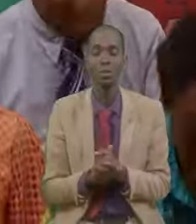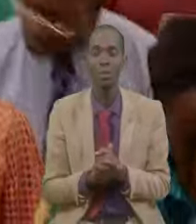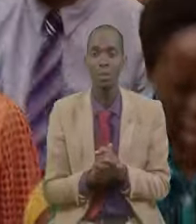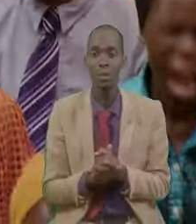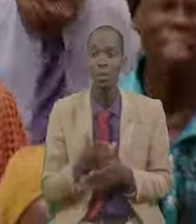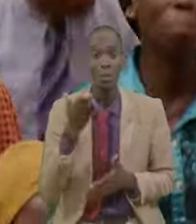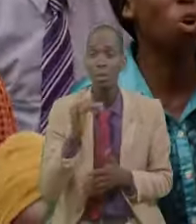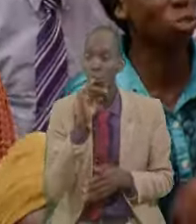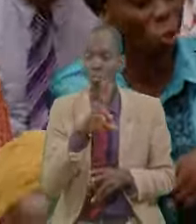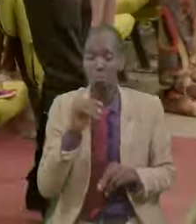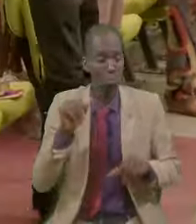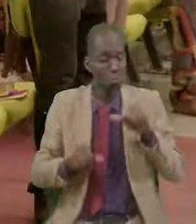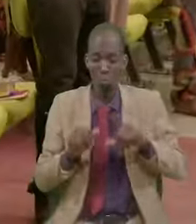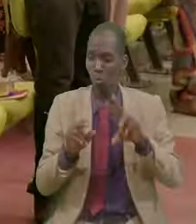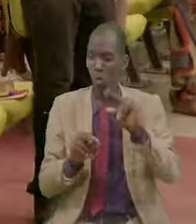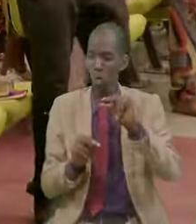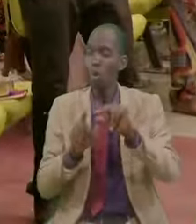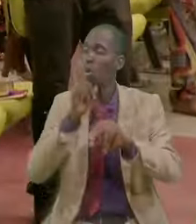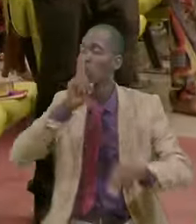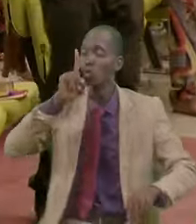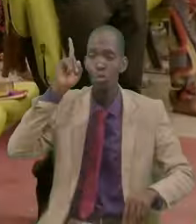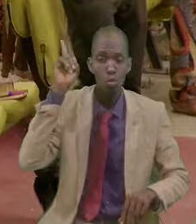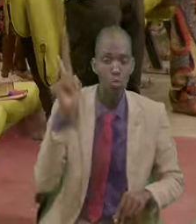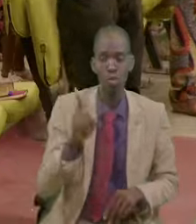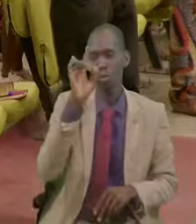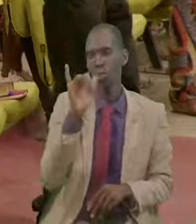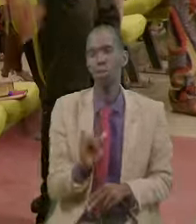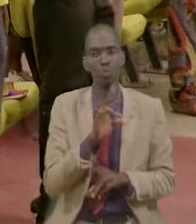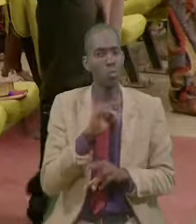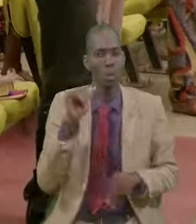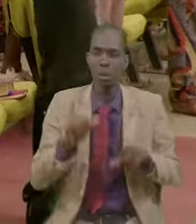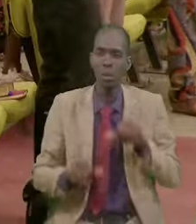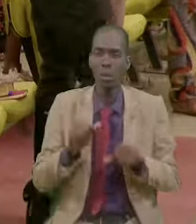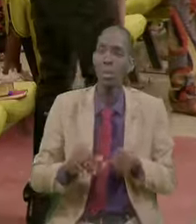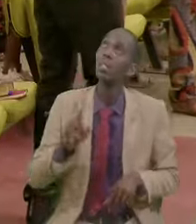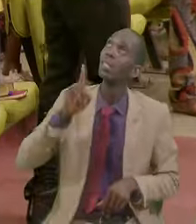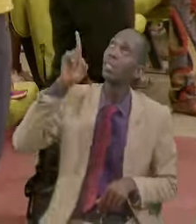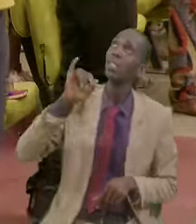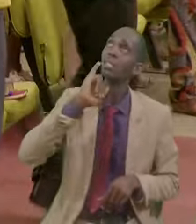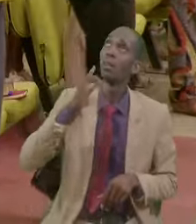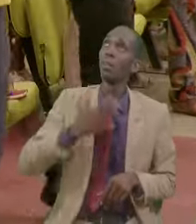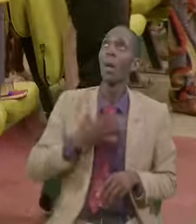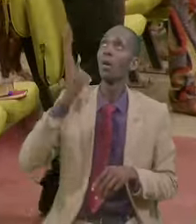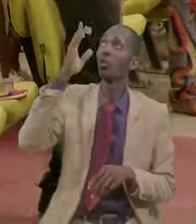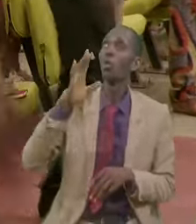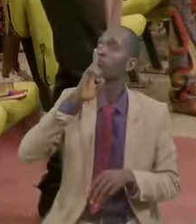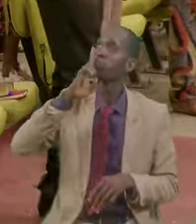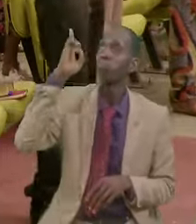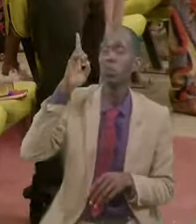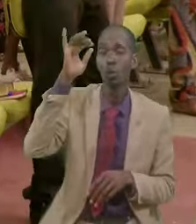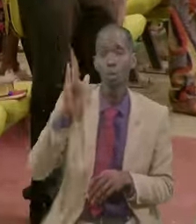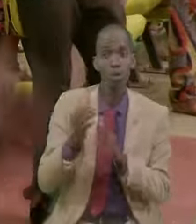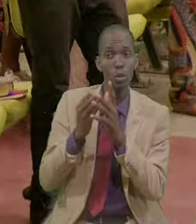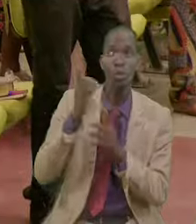There's no doubt about it. There's a surely. He is my God. Surely, through him